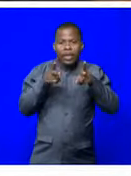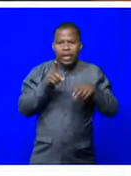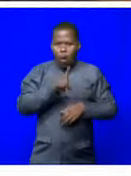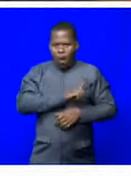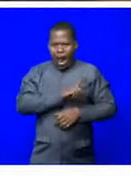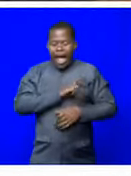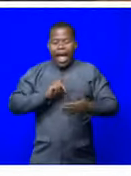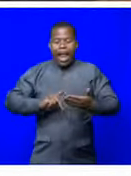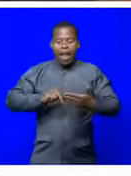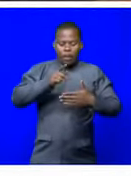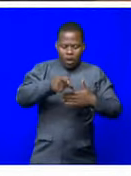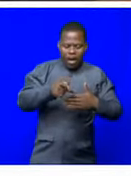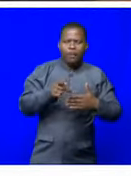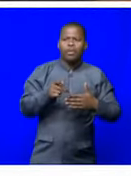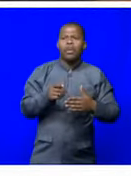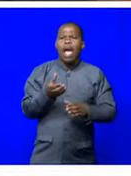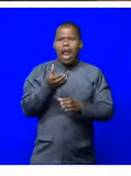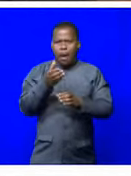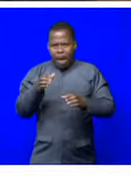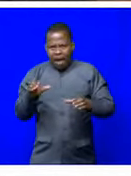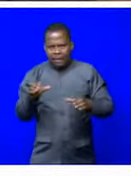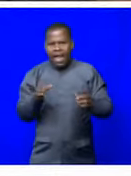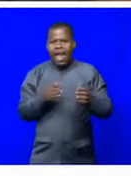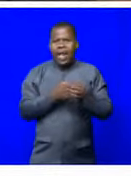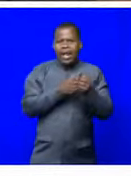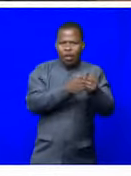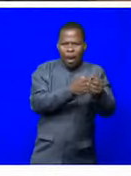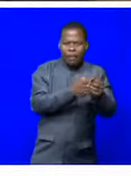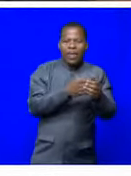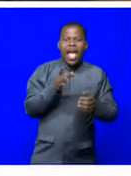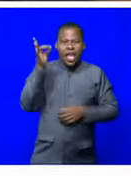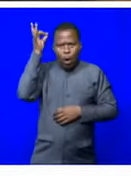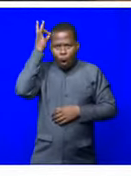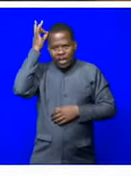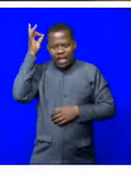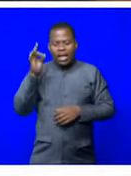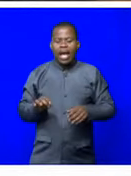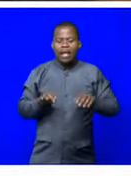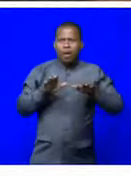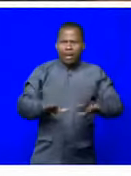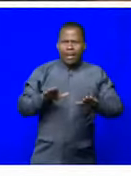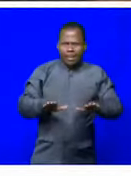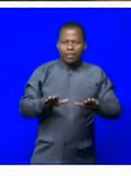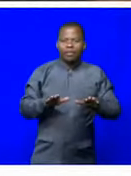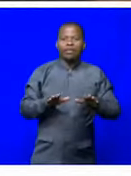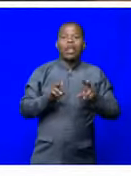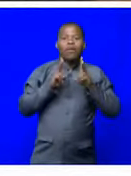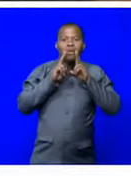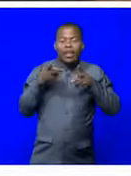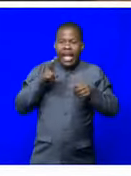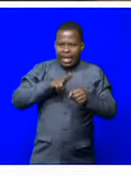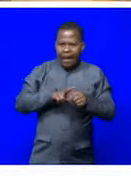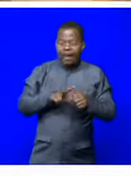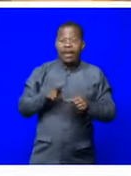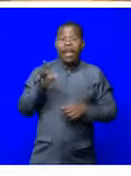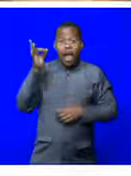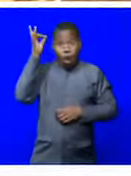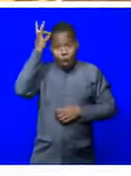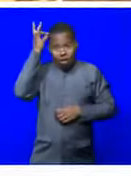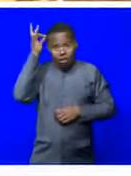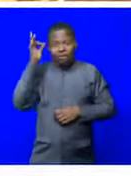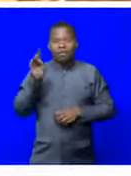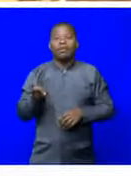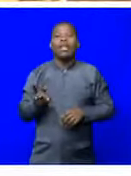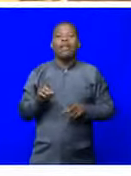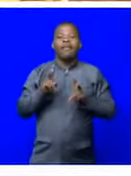nelihlelo lwekuvakashela emave laholwa bukhosi bemangisi. Umntwana inkhosi Charles ulivakashela kwekucala lelive ngemva